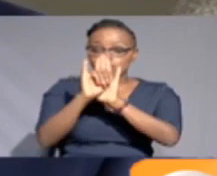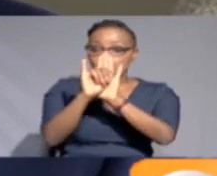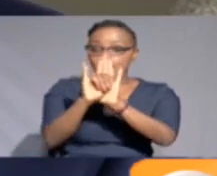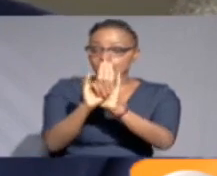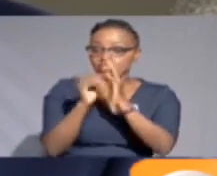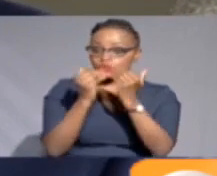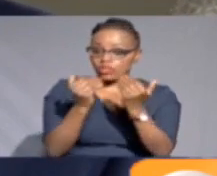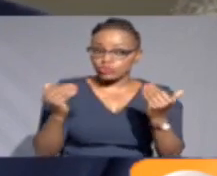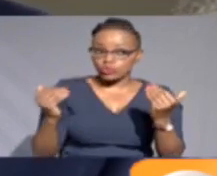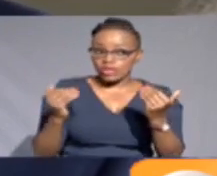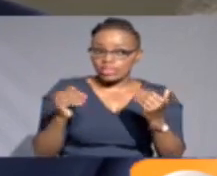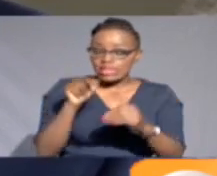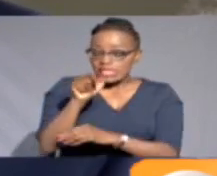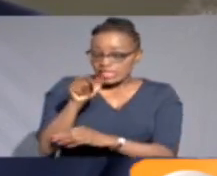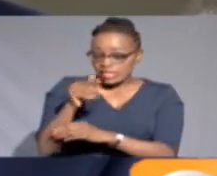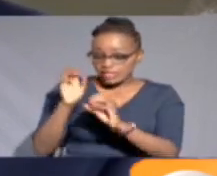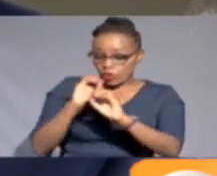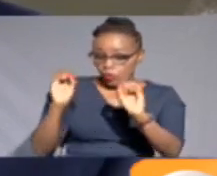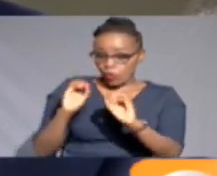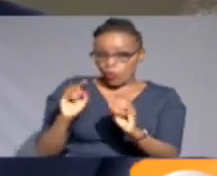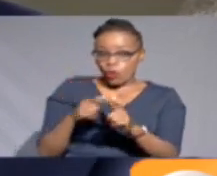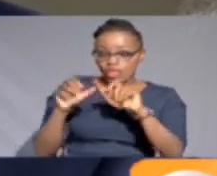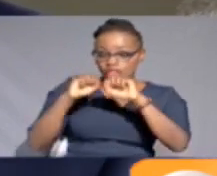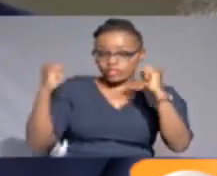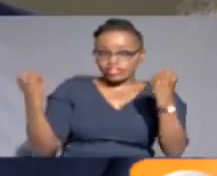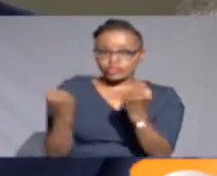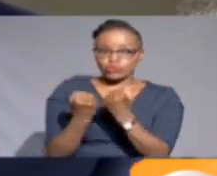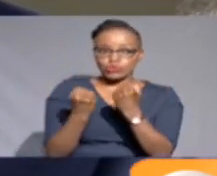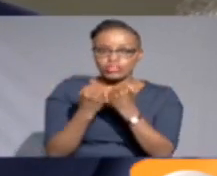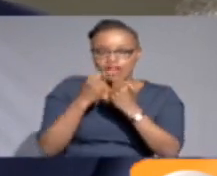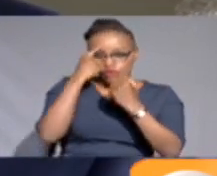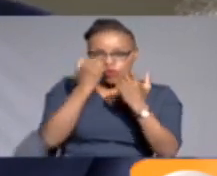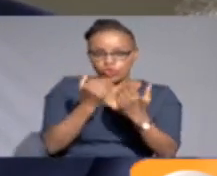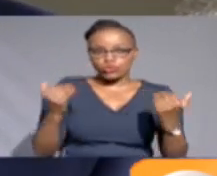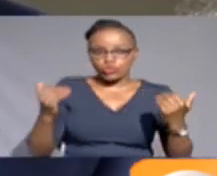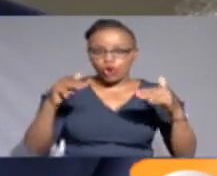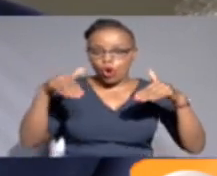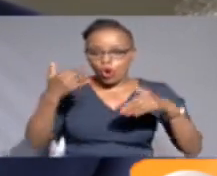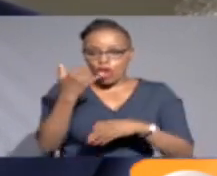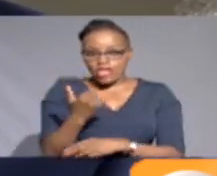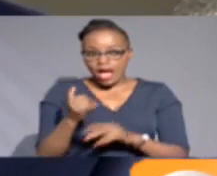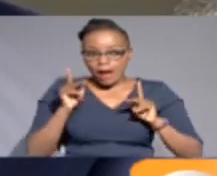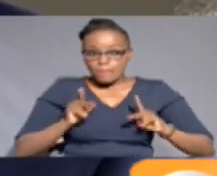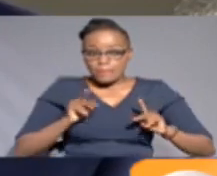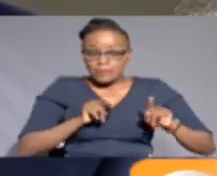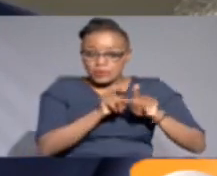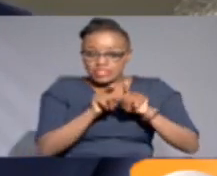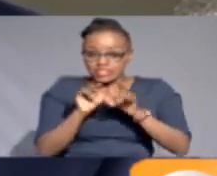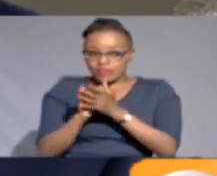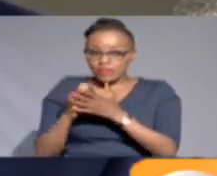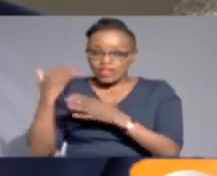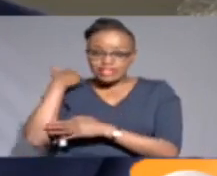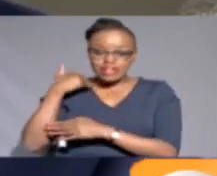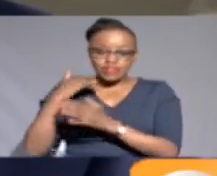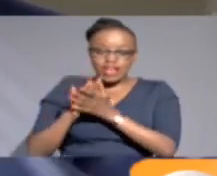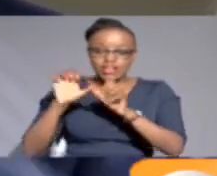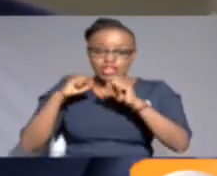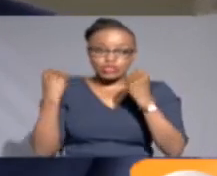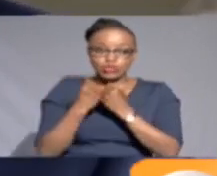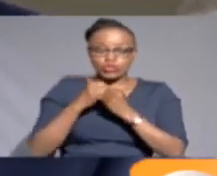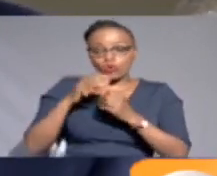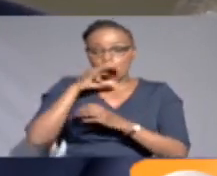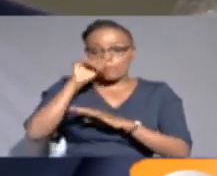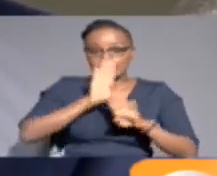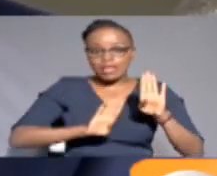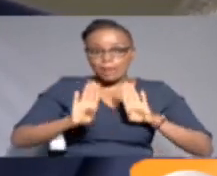children. When that is not there in a society, then the likelihood of children or the young people getting into crime and social misbehavior always goes